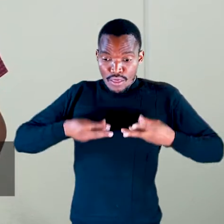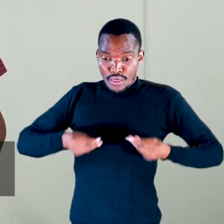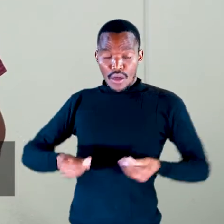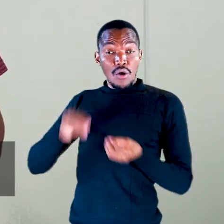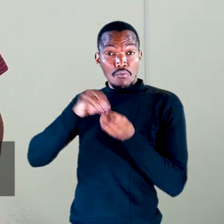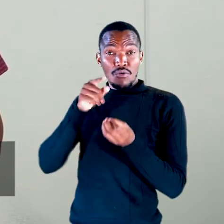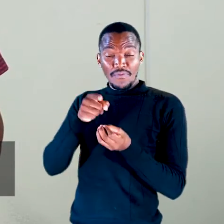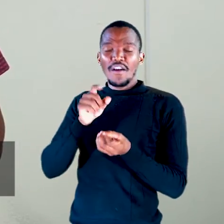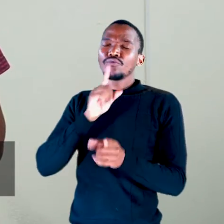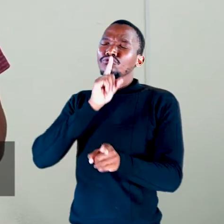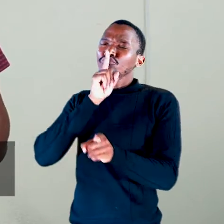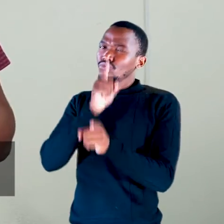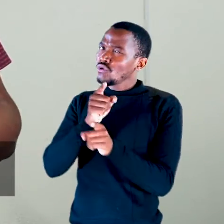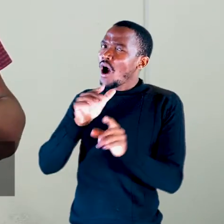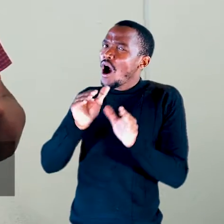go thomamisa gore